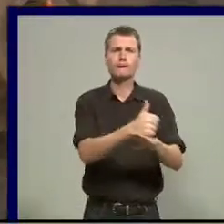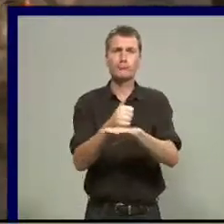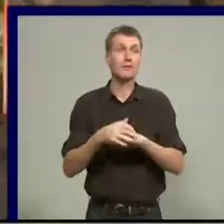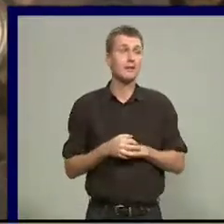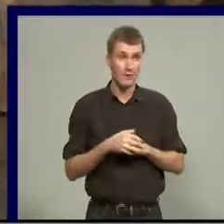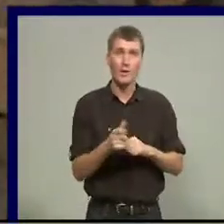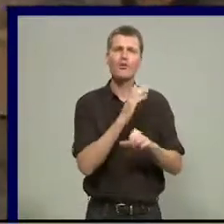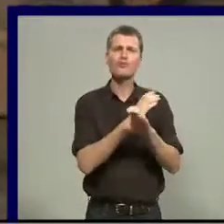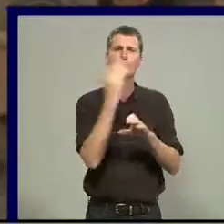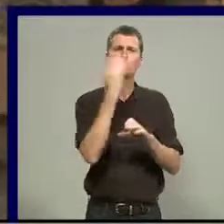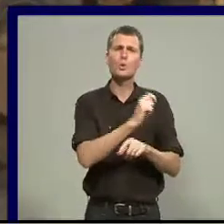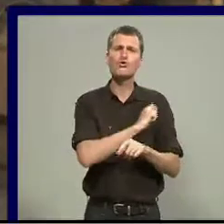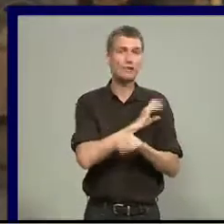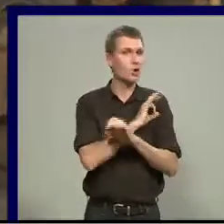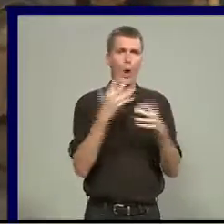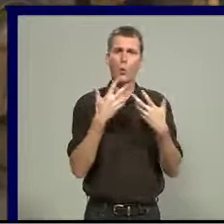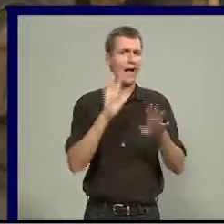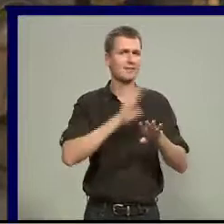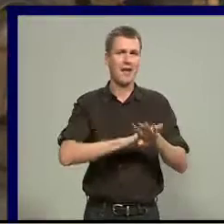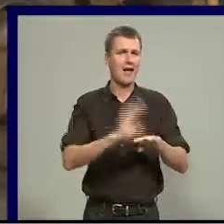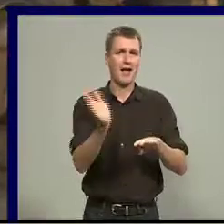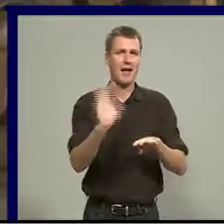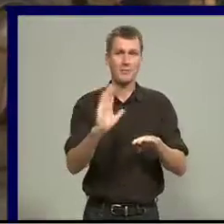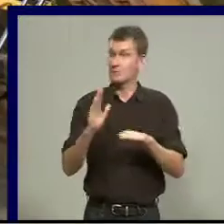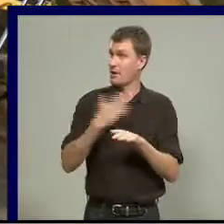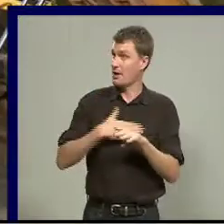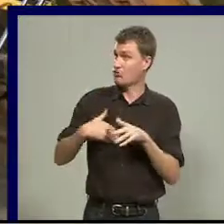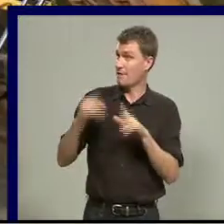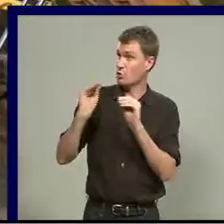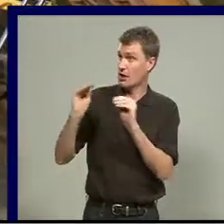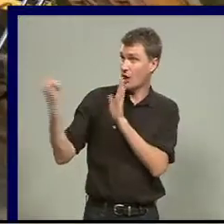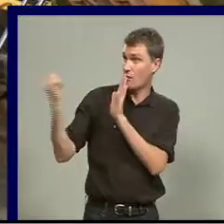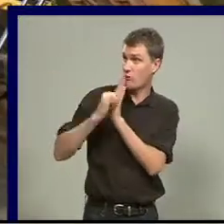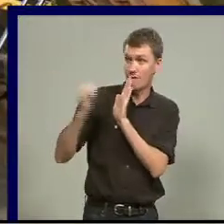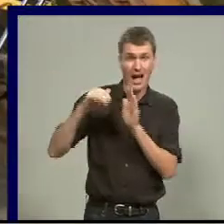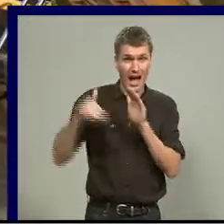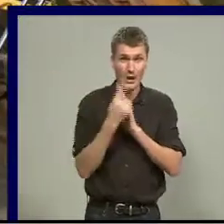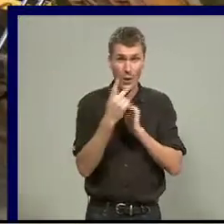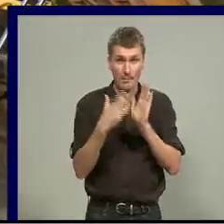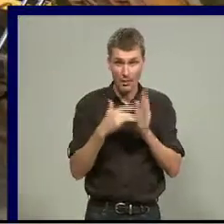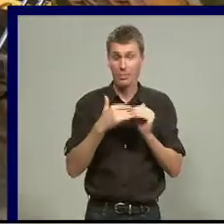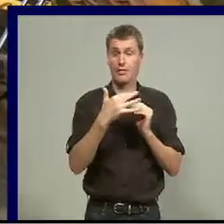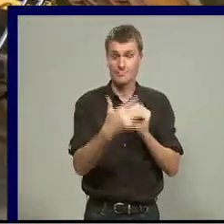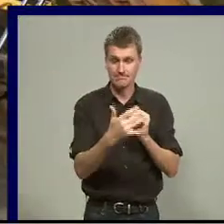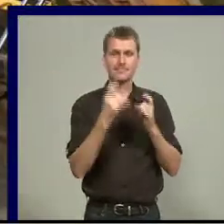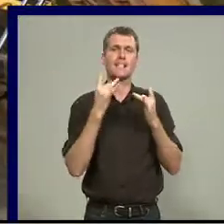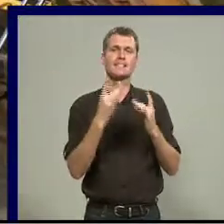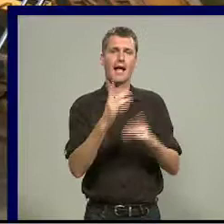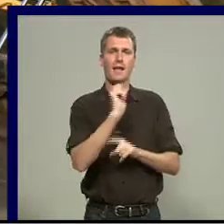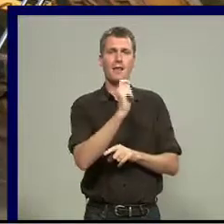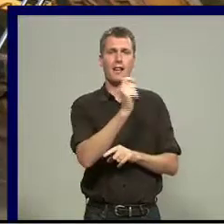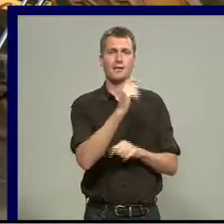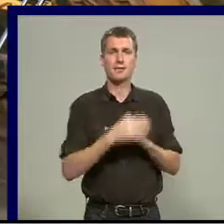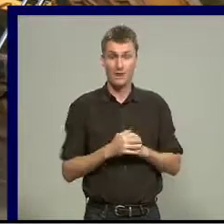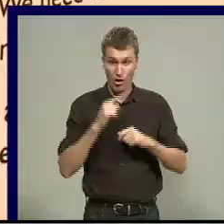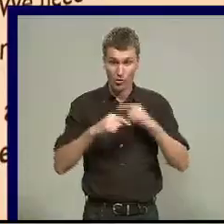time. Less than a month from receiving the Ministry of Education thumbs up, the work has already begun. The fast-growing